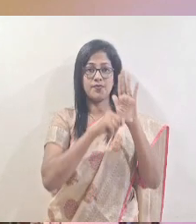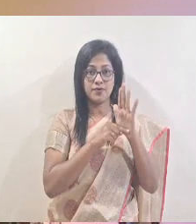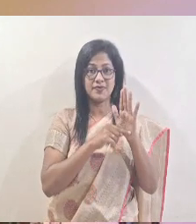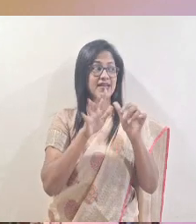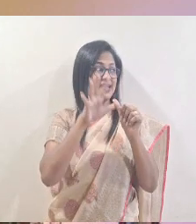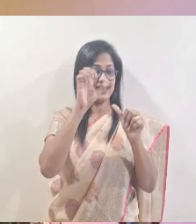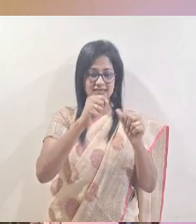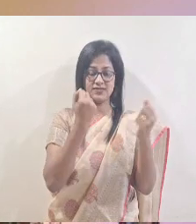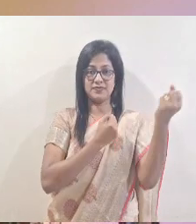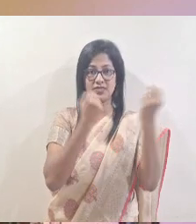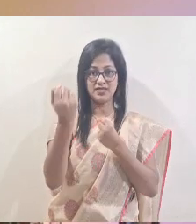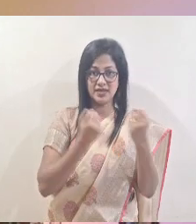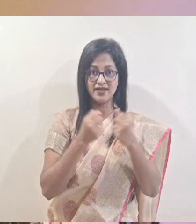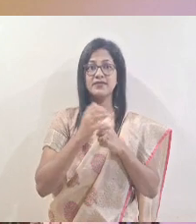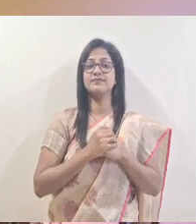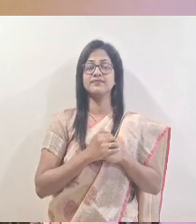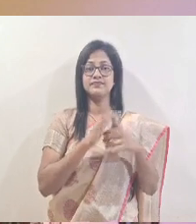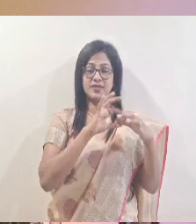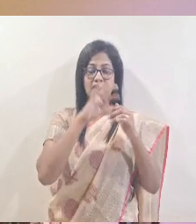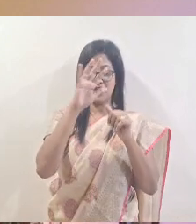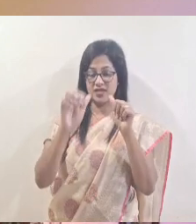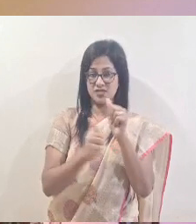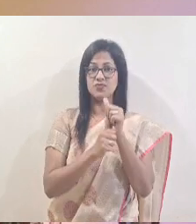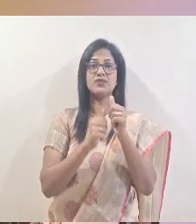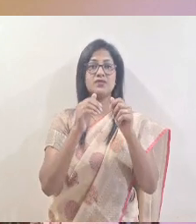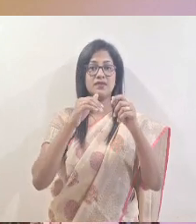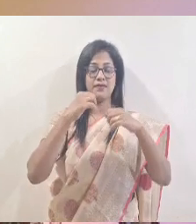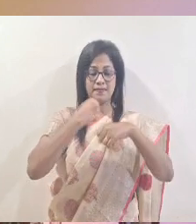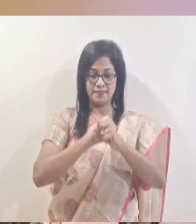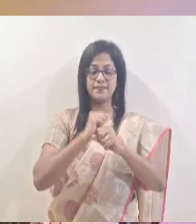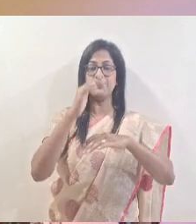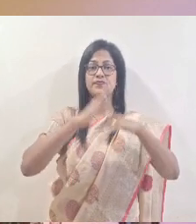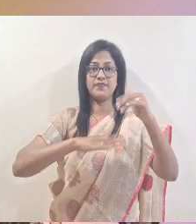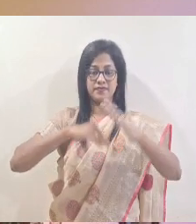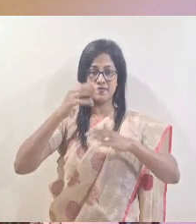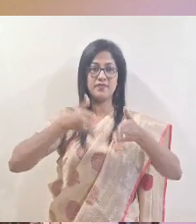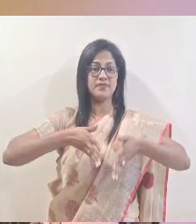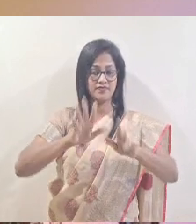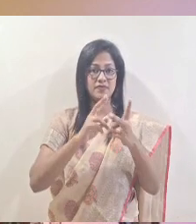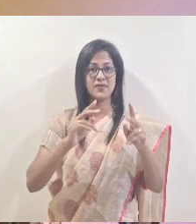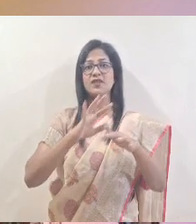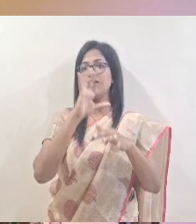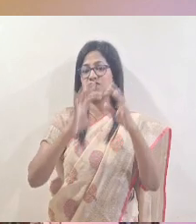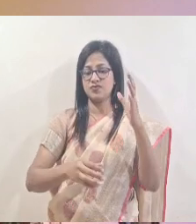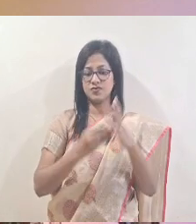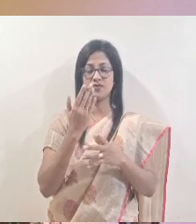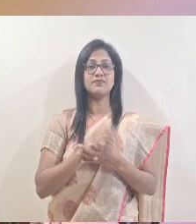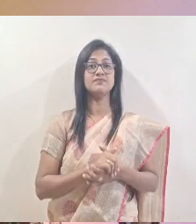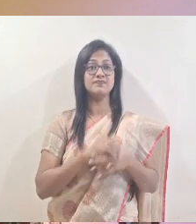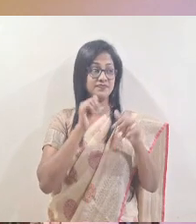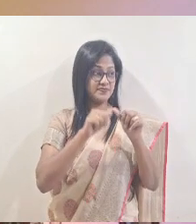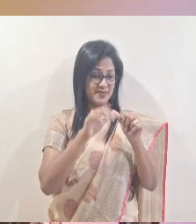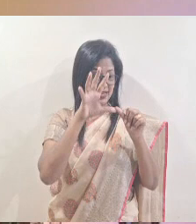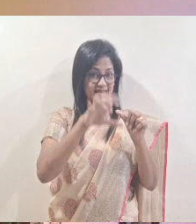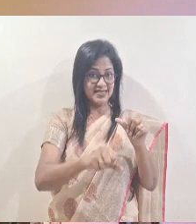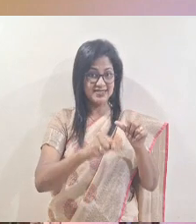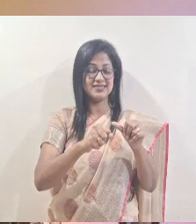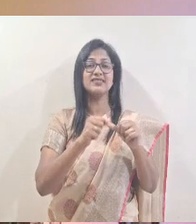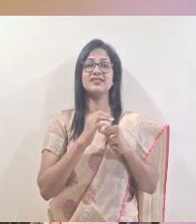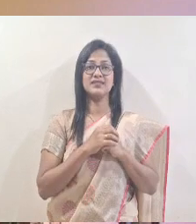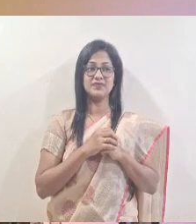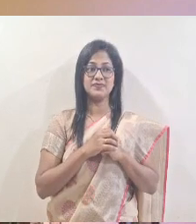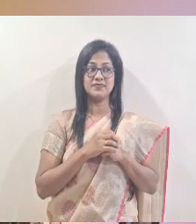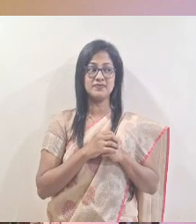categories: accessibility of vehicle, associated built infrastructure, and organization system. And in order to assess the accessibility